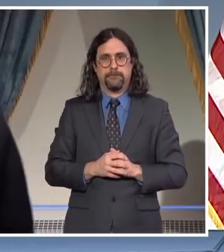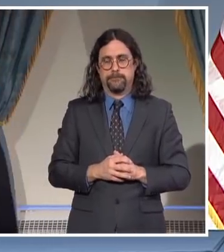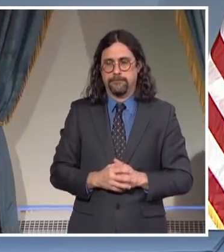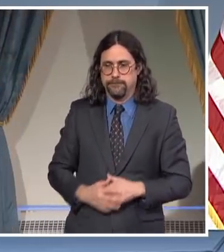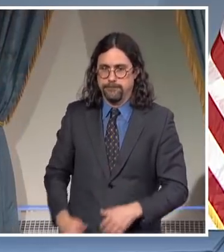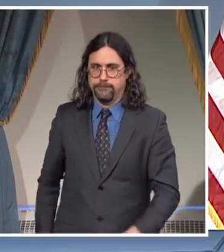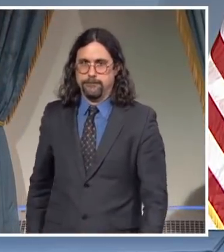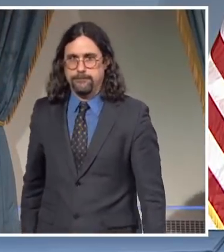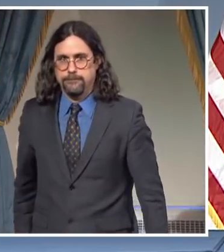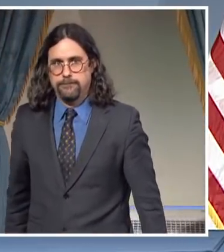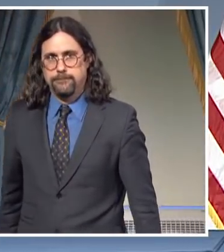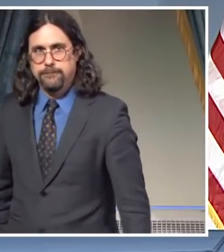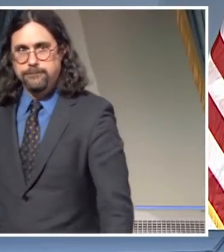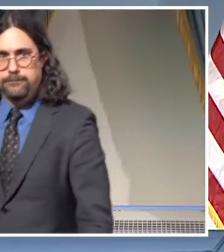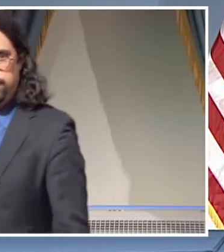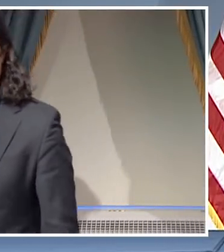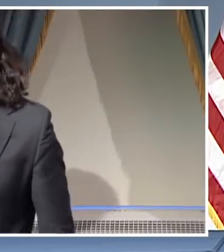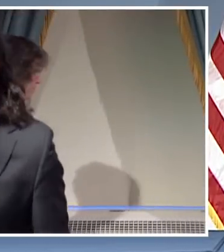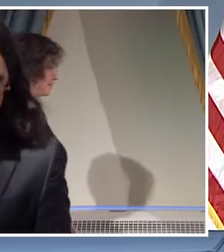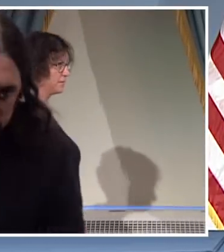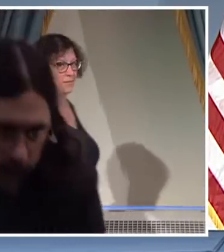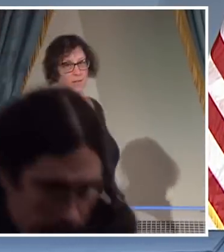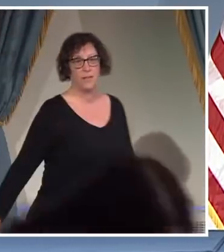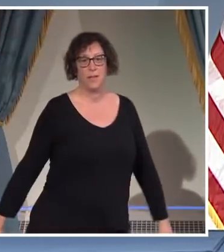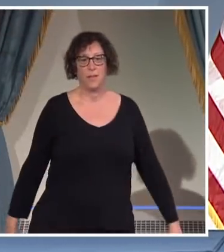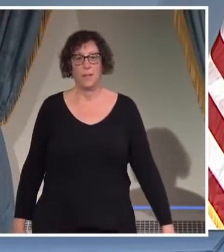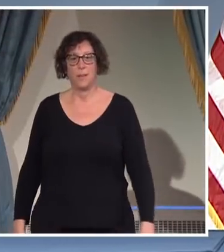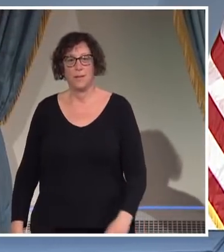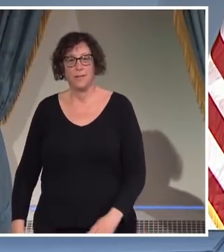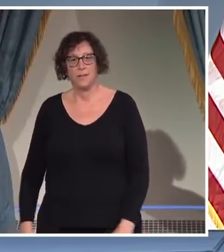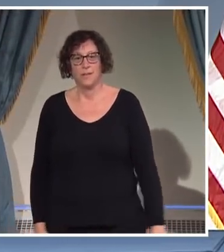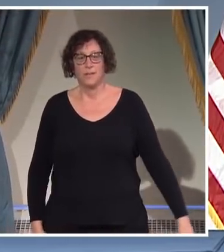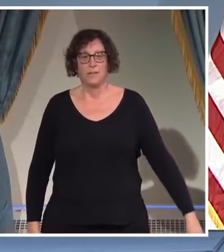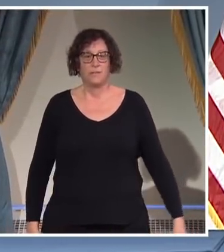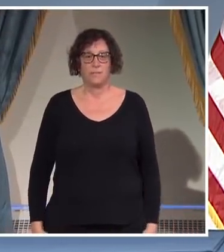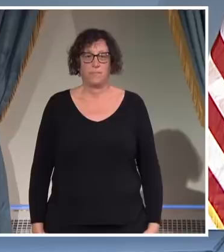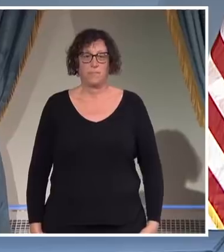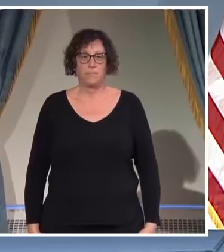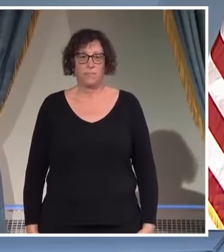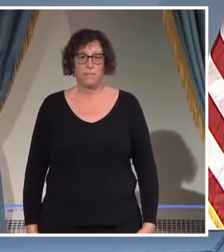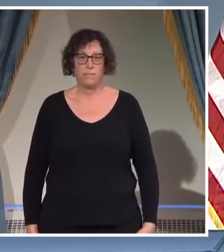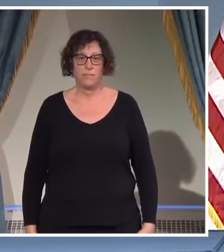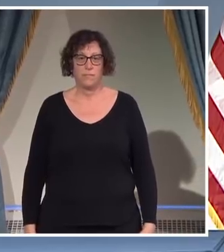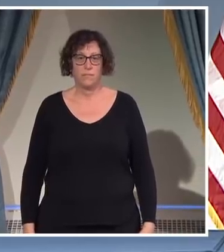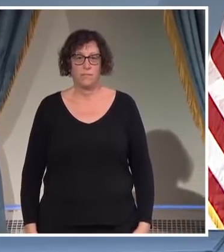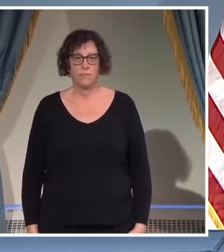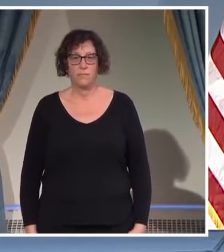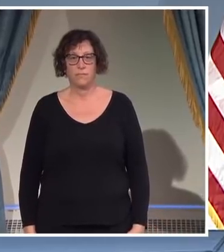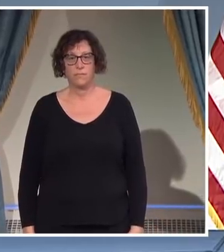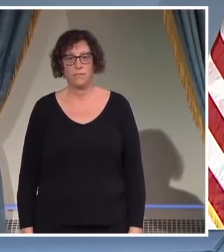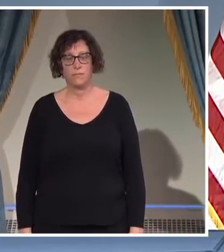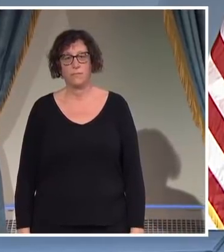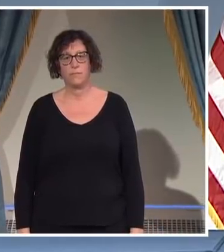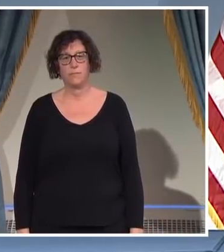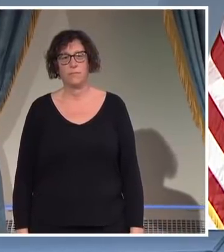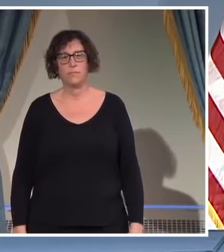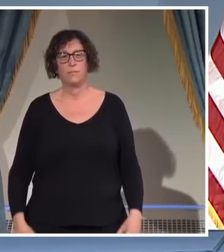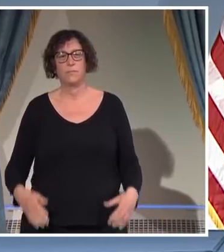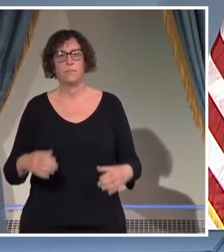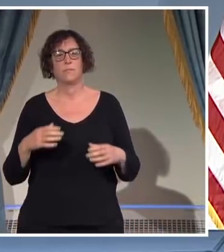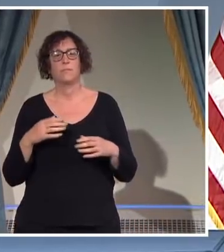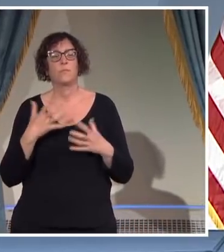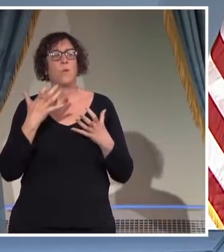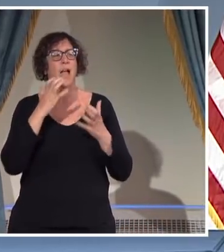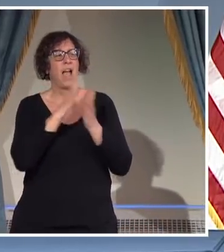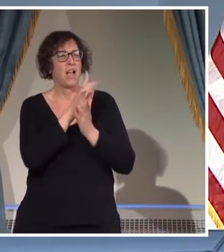Thank you. Following on that, actually, I wanted to ask what information the city has about the number of healthcare